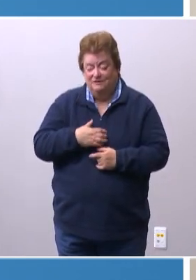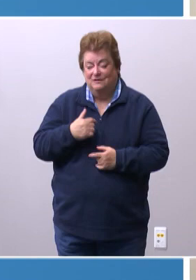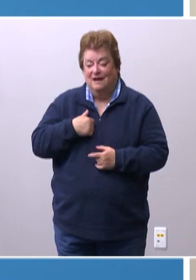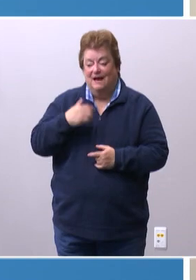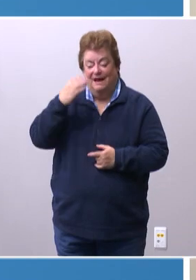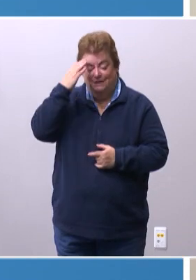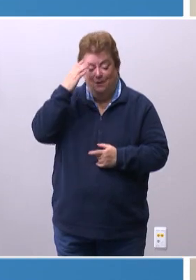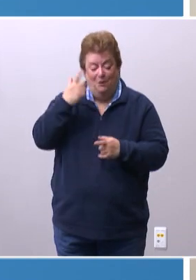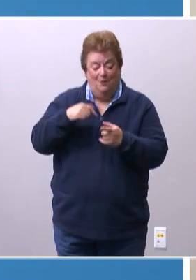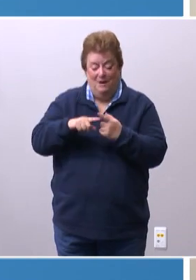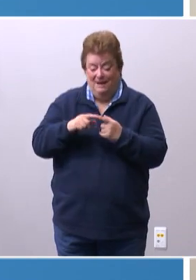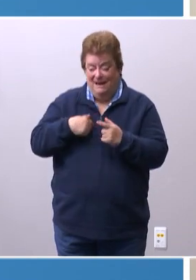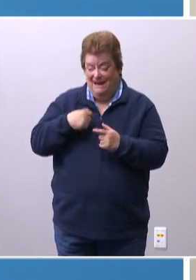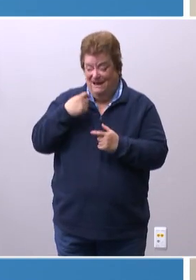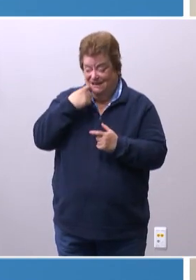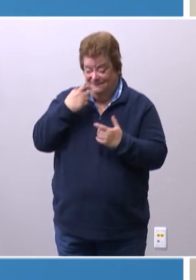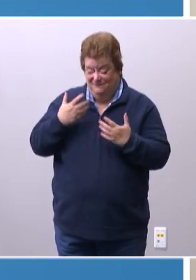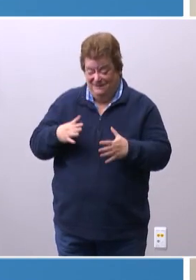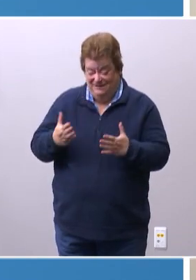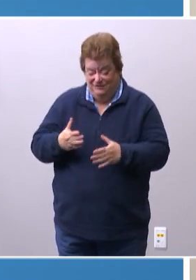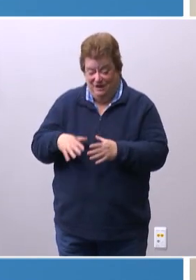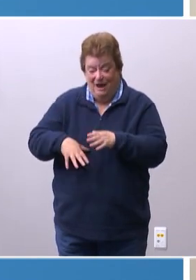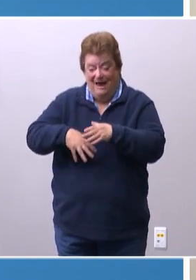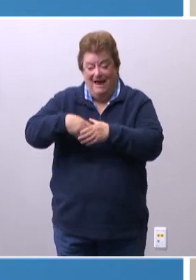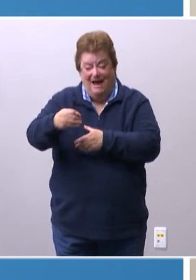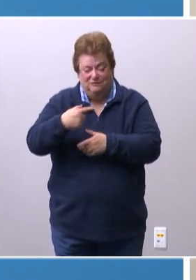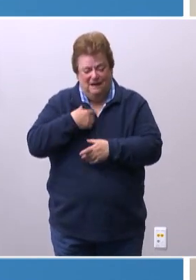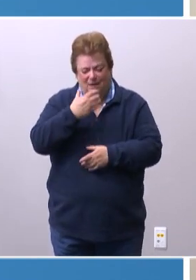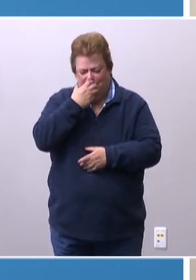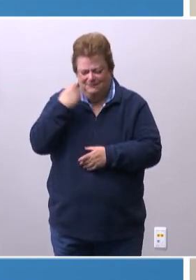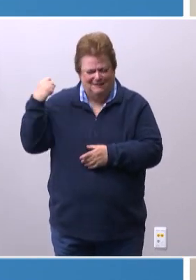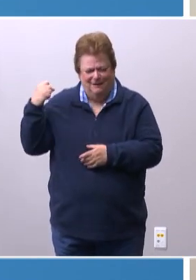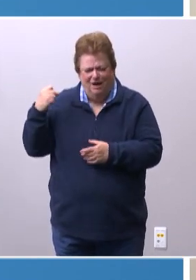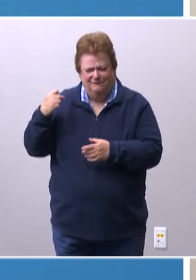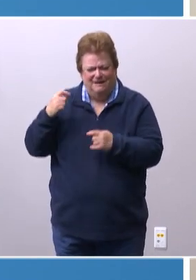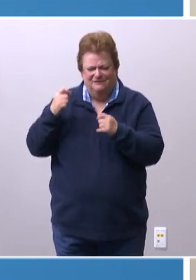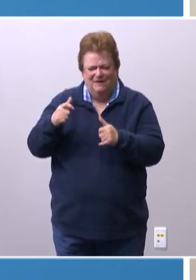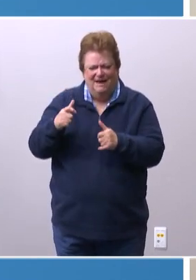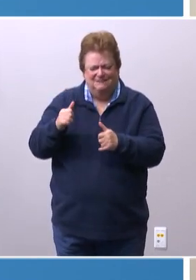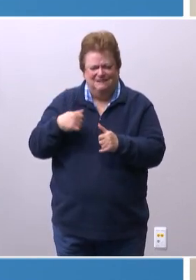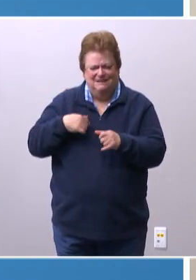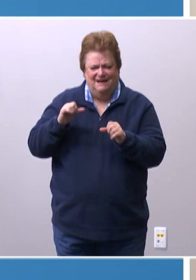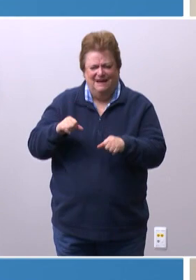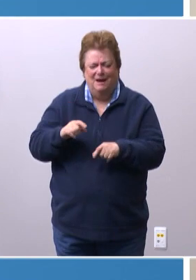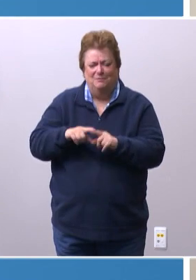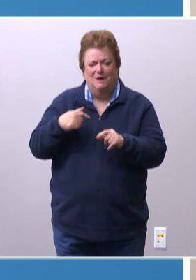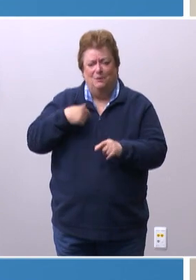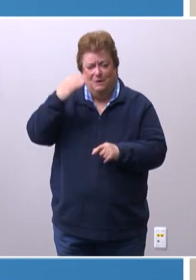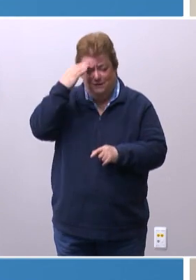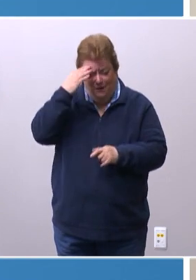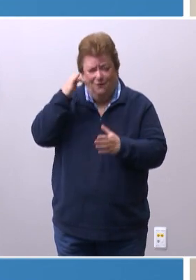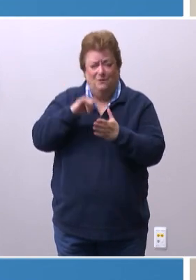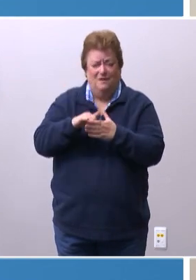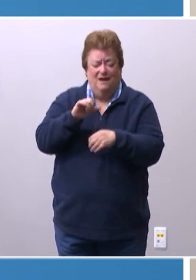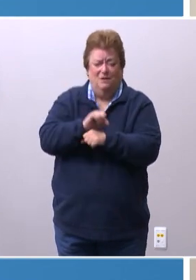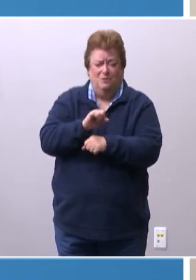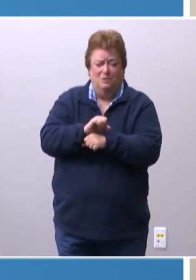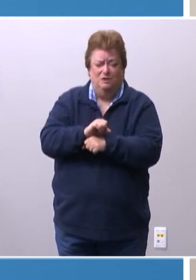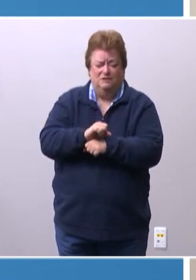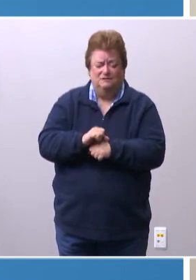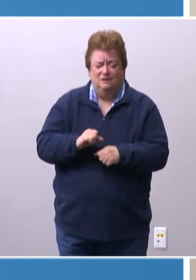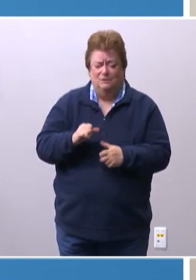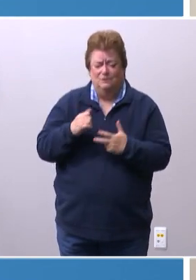mask off as fast as I can because I don't like them either, but we wear them all day in the hospital and it works. So really three things,